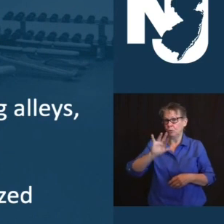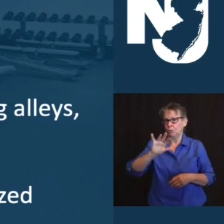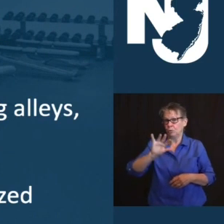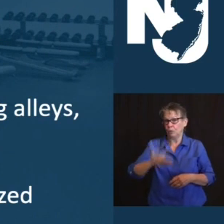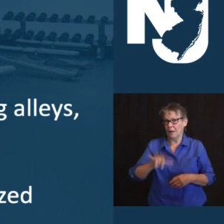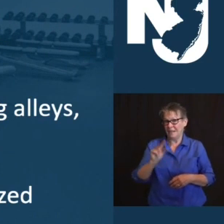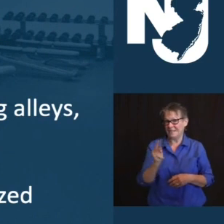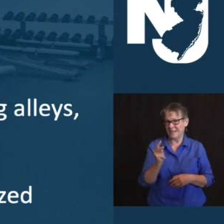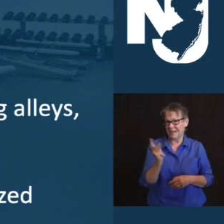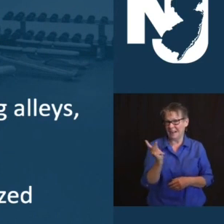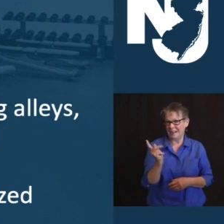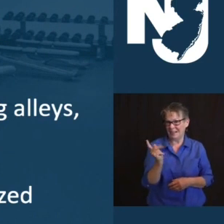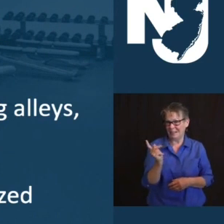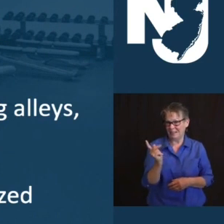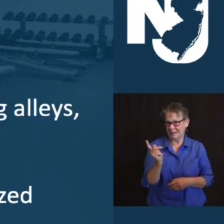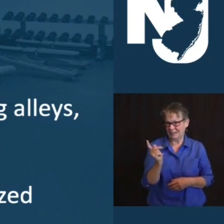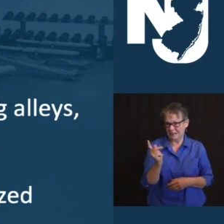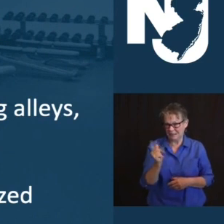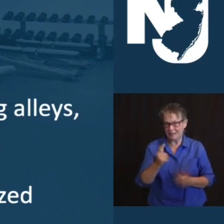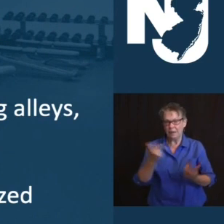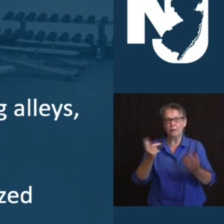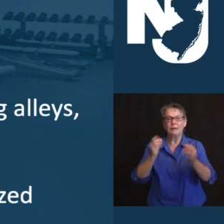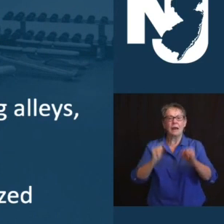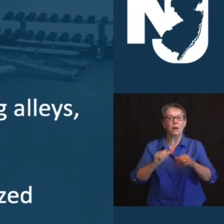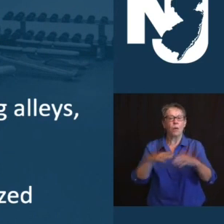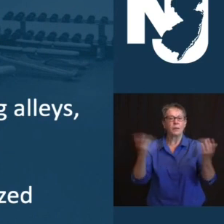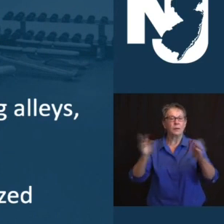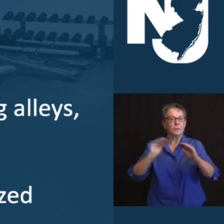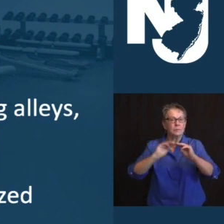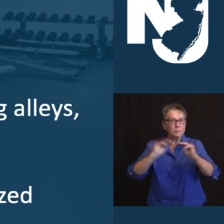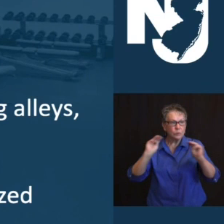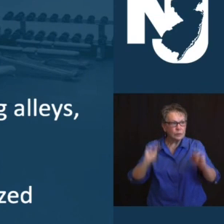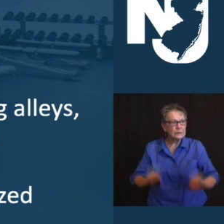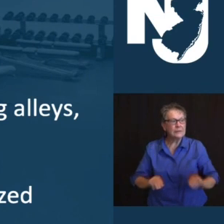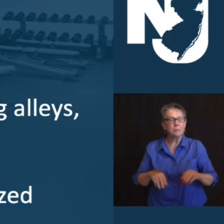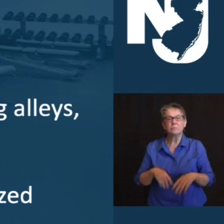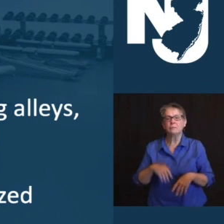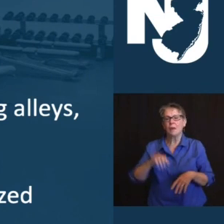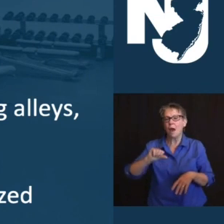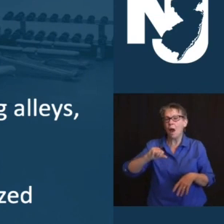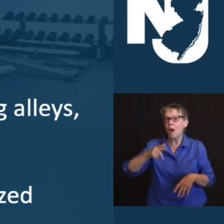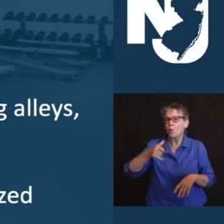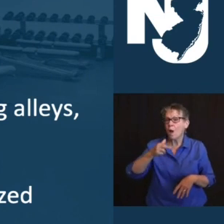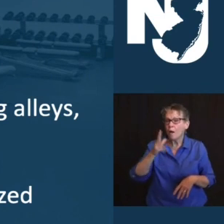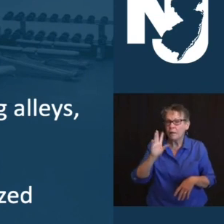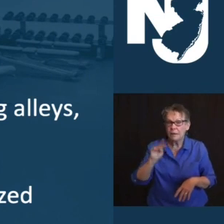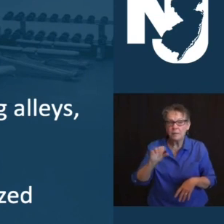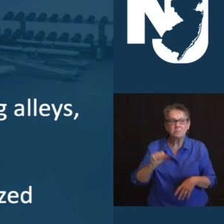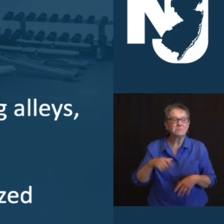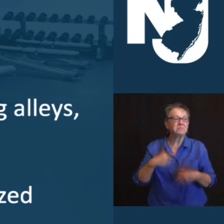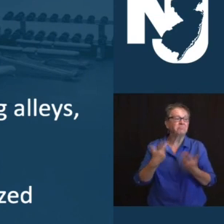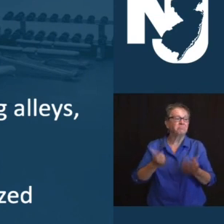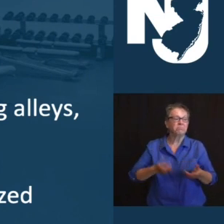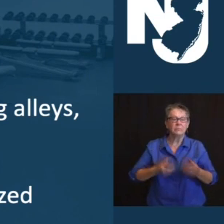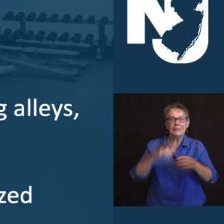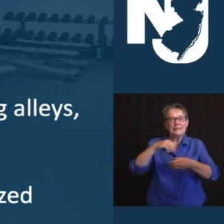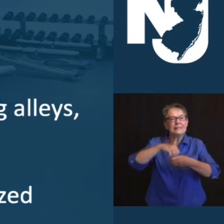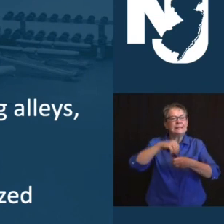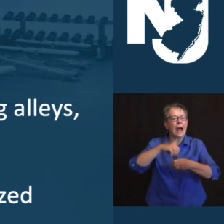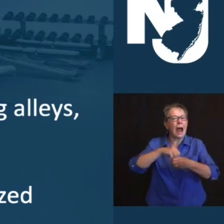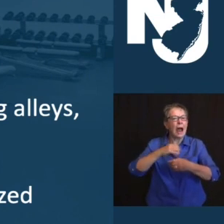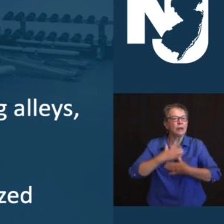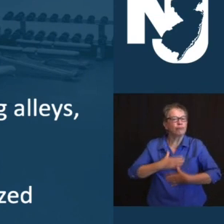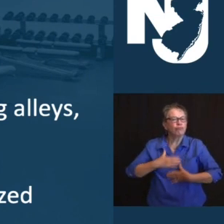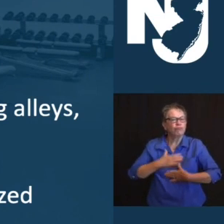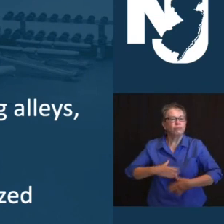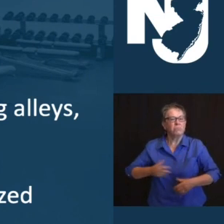be able to reopen at 25% of their capacity, just as our casinos can. This includes, for you bowlers,